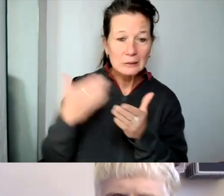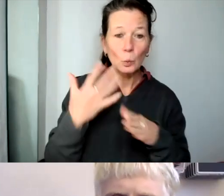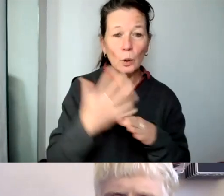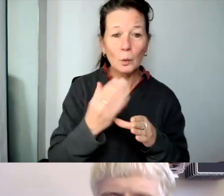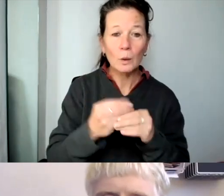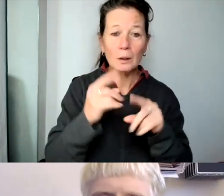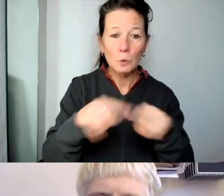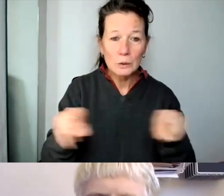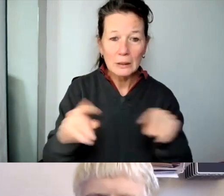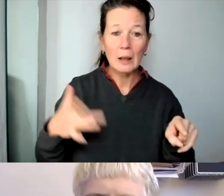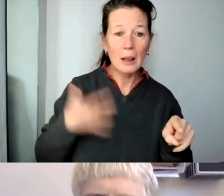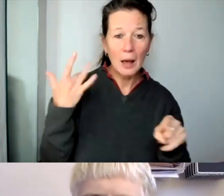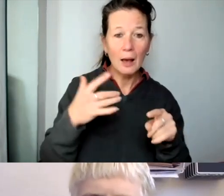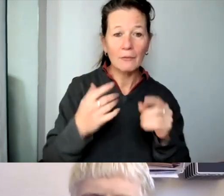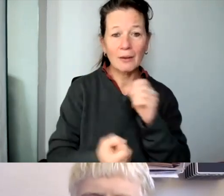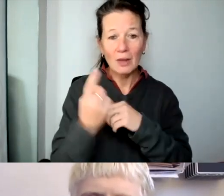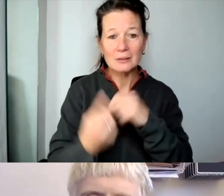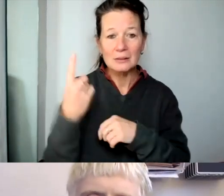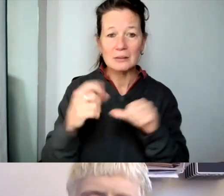and live events industries.